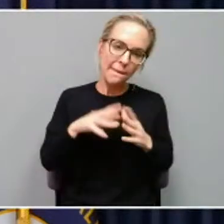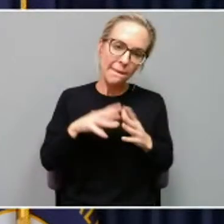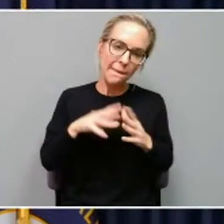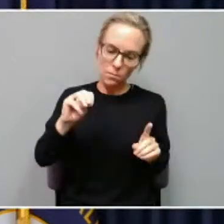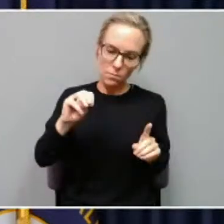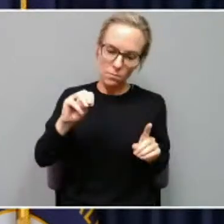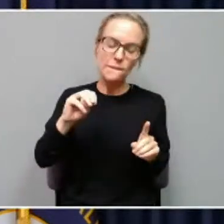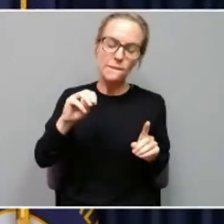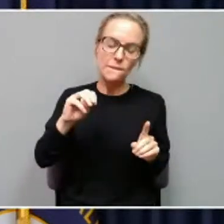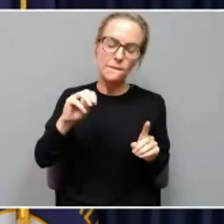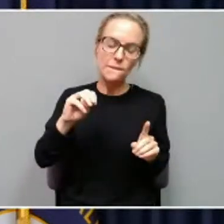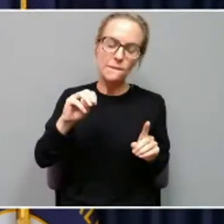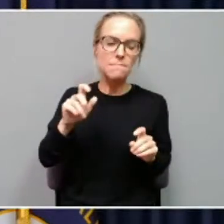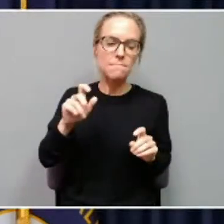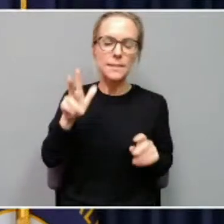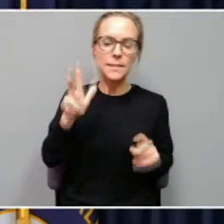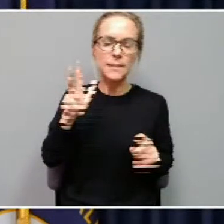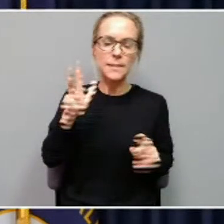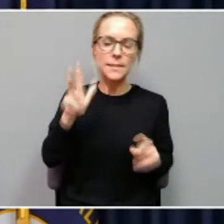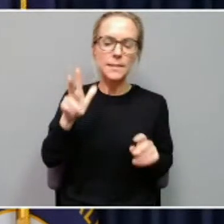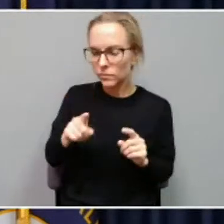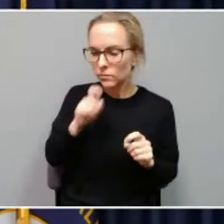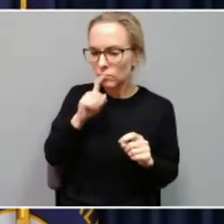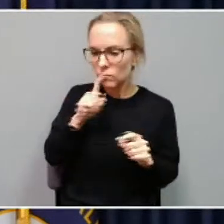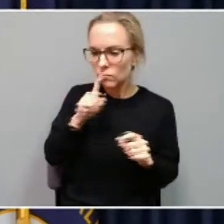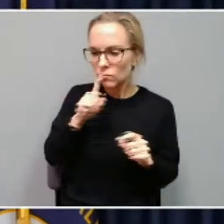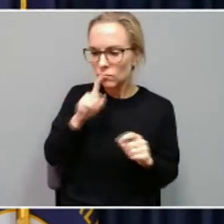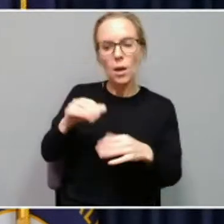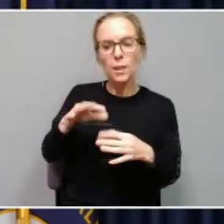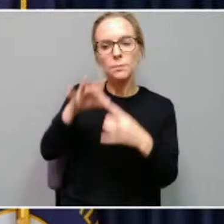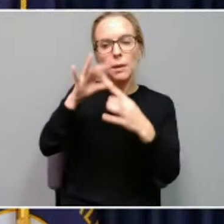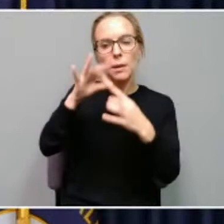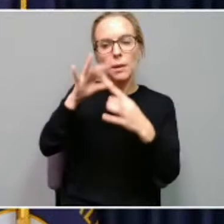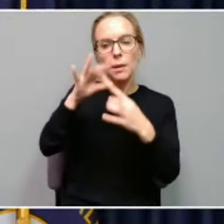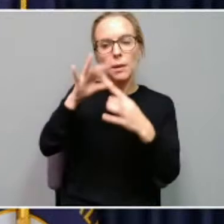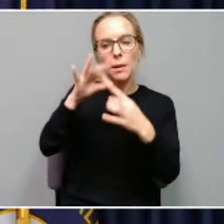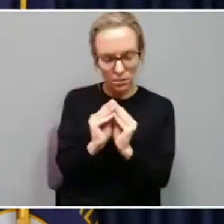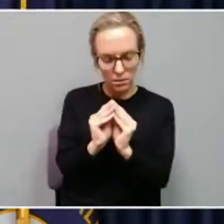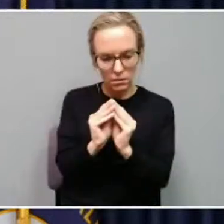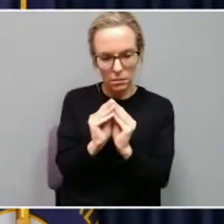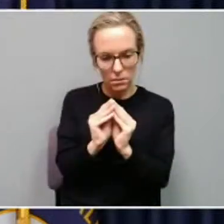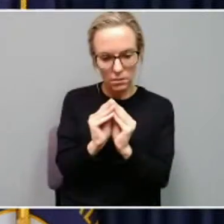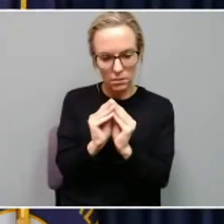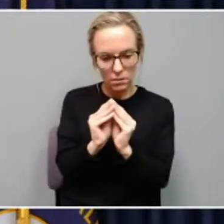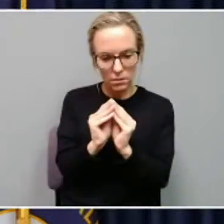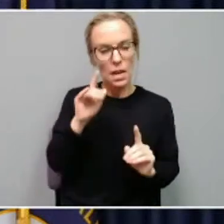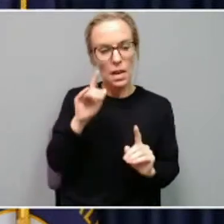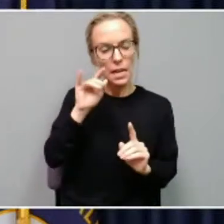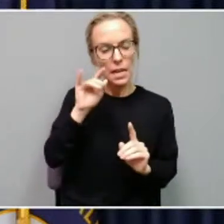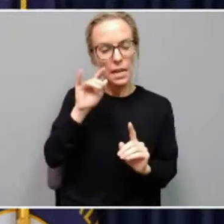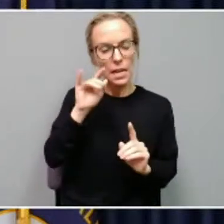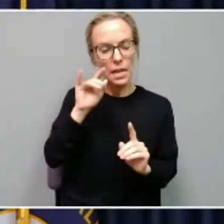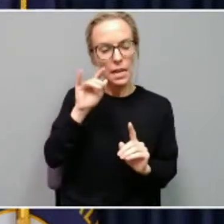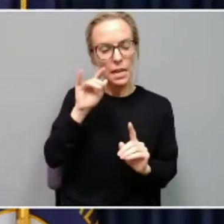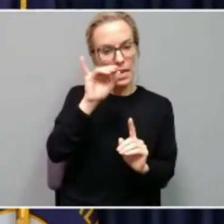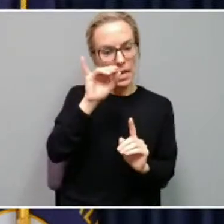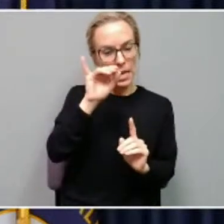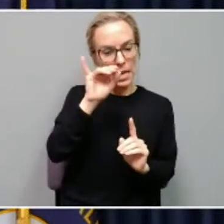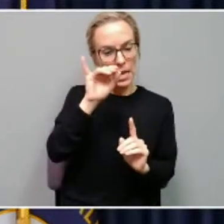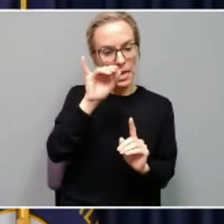keep hearing that you're going to call a special session begin next Tuesday. Is that indeed the case to deal with all